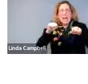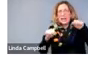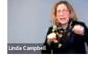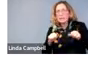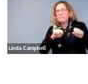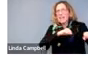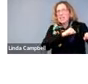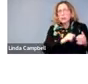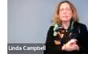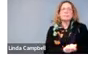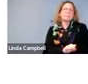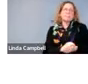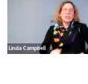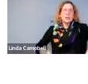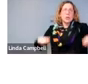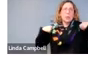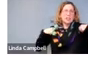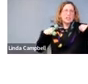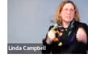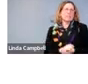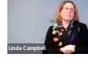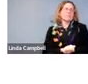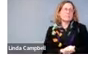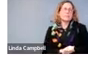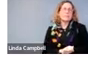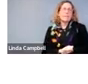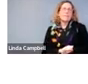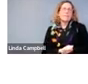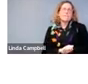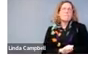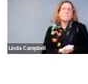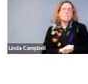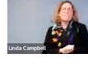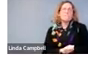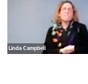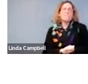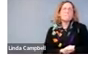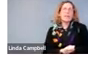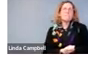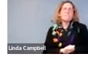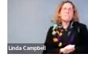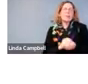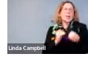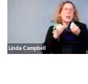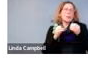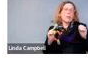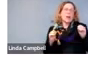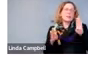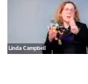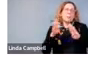clean drain and dry program? It could be a boat, waders, canoe, kayak, it doesn't matter.